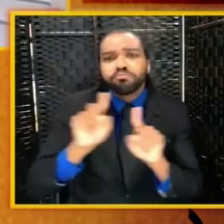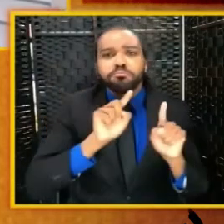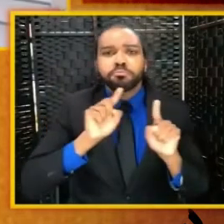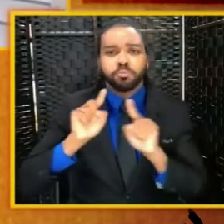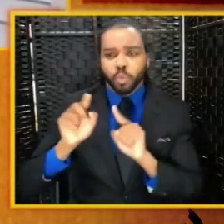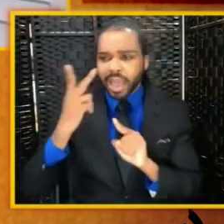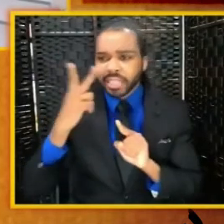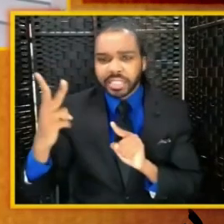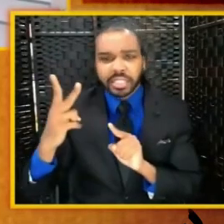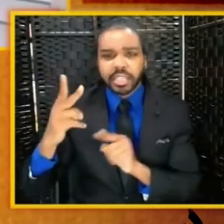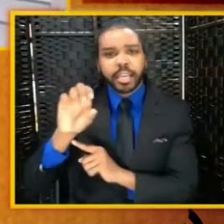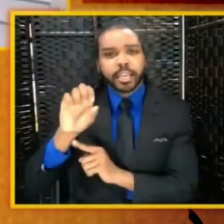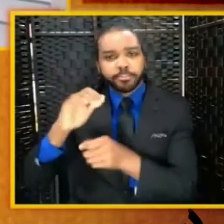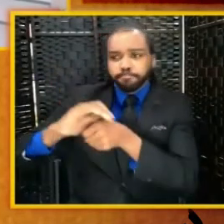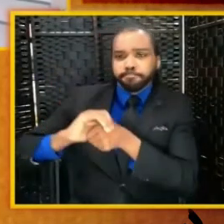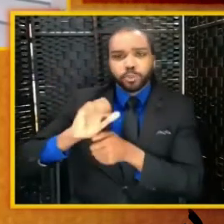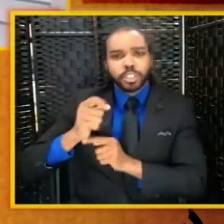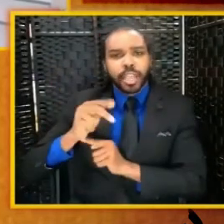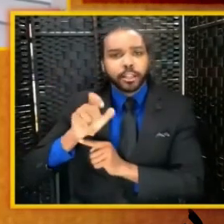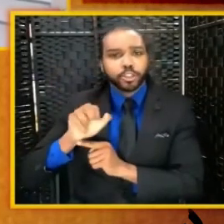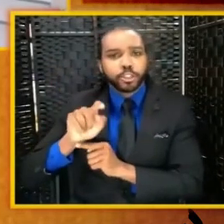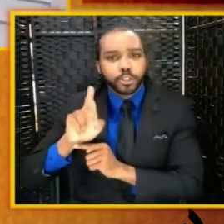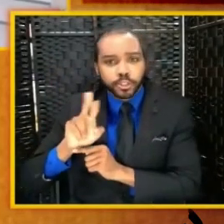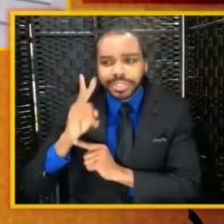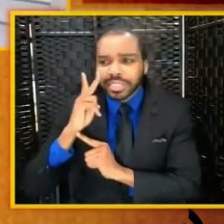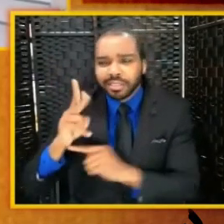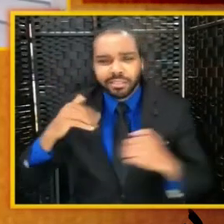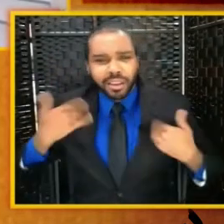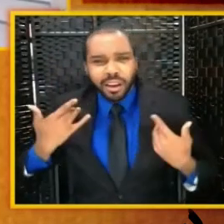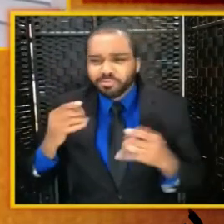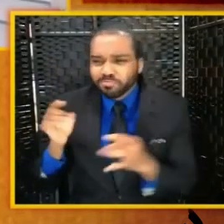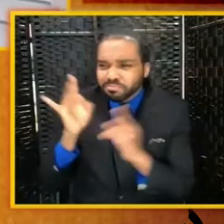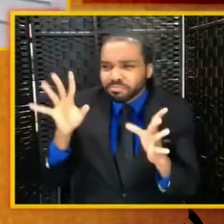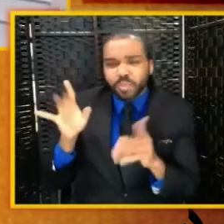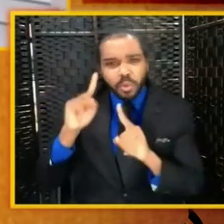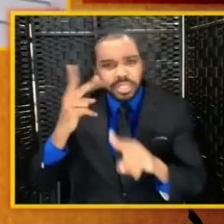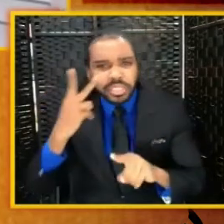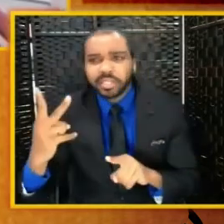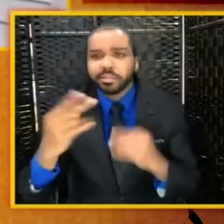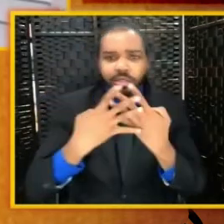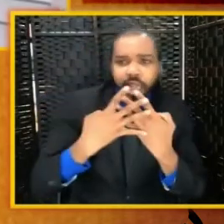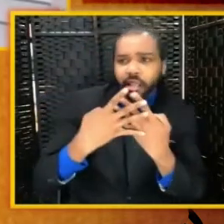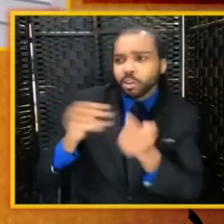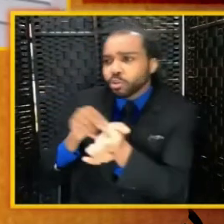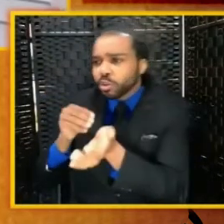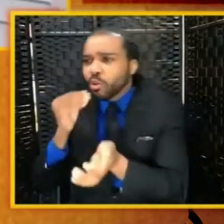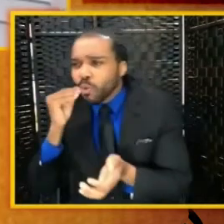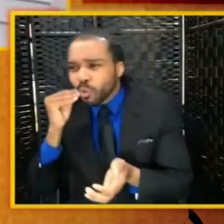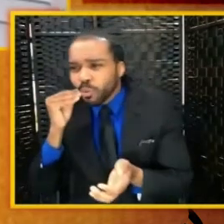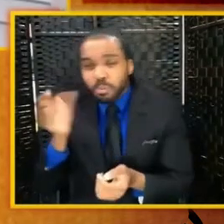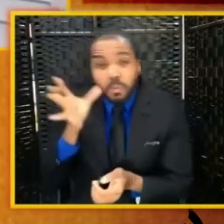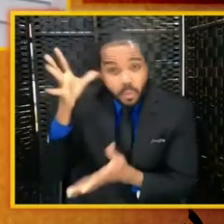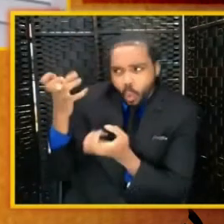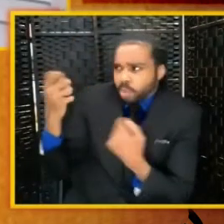incarcerated. They would take us to nursing homes. They would take us to jails. They wanted us to see what was happening, but they also wanted us to work our hands